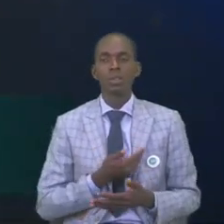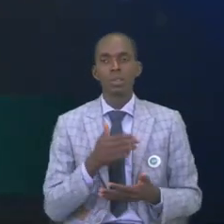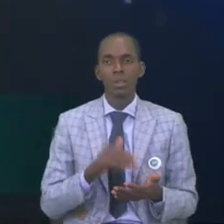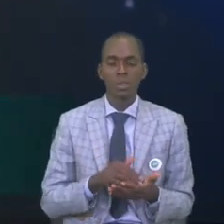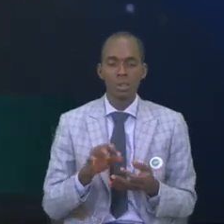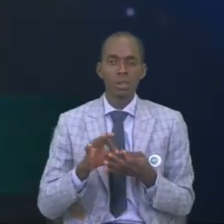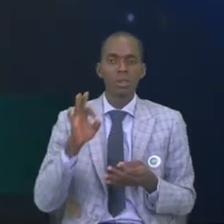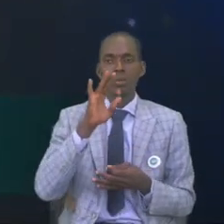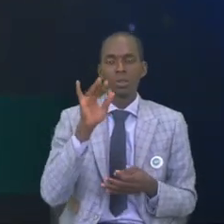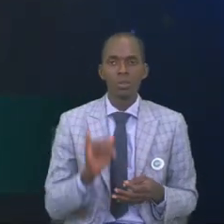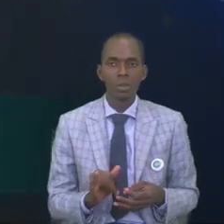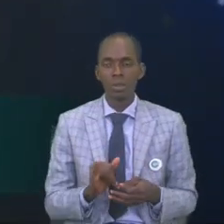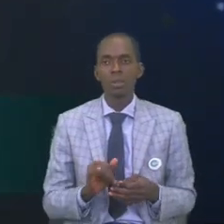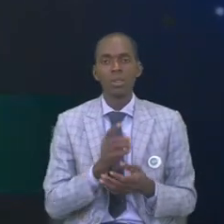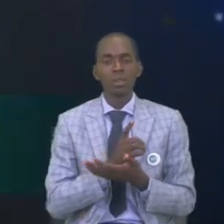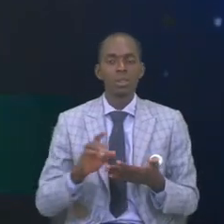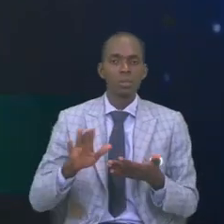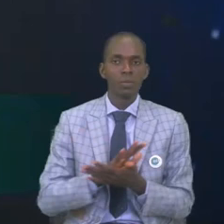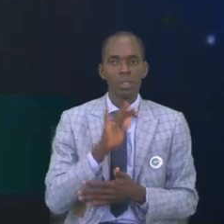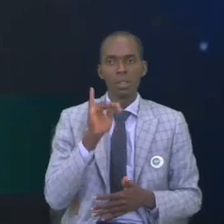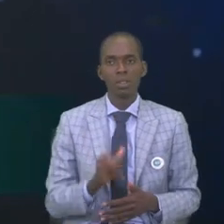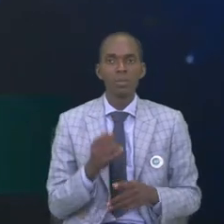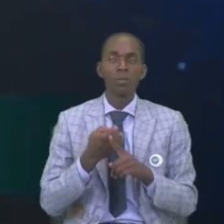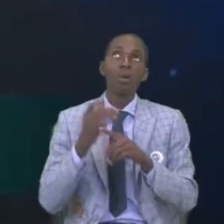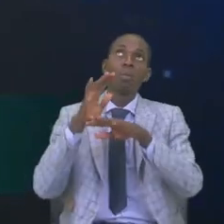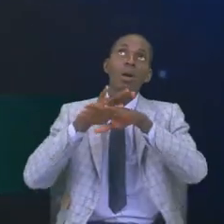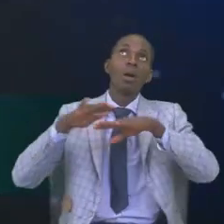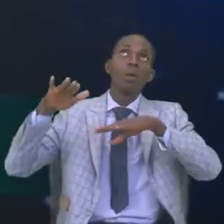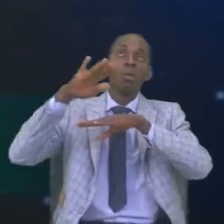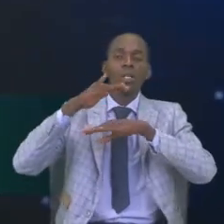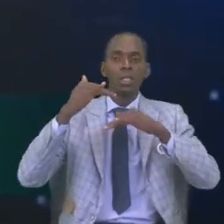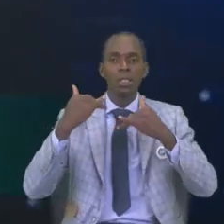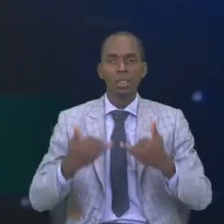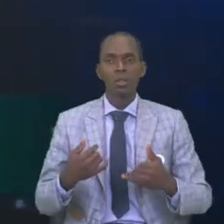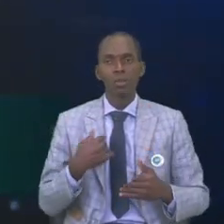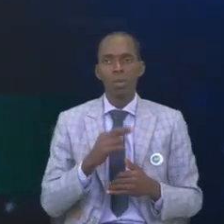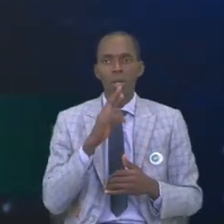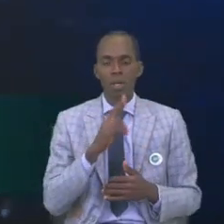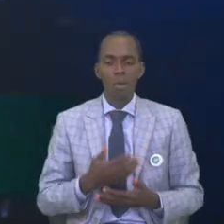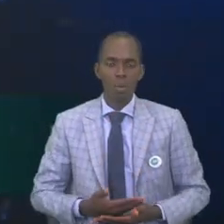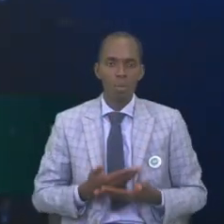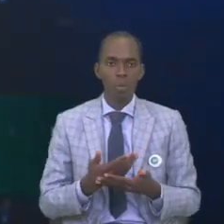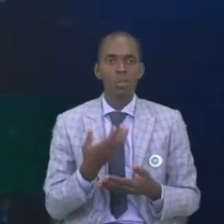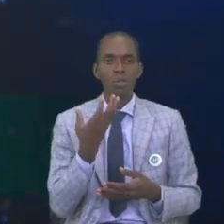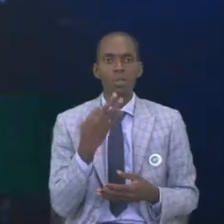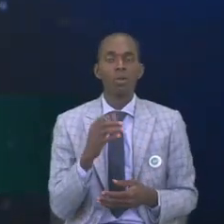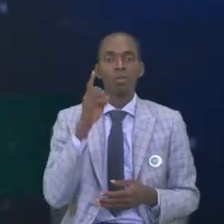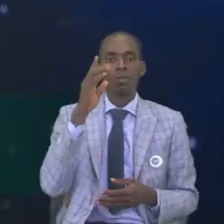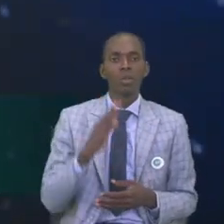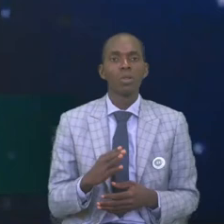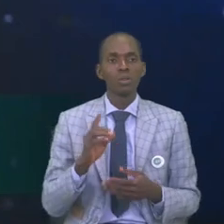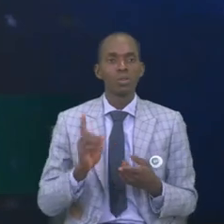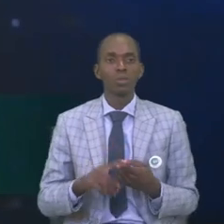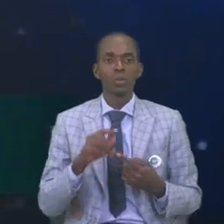spiritually, supernaturally, from above. Now we are born, begotten of God, into a